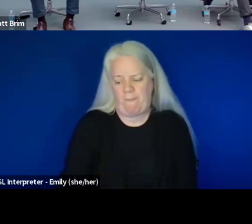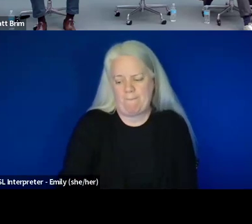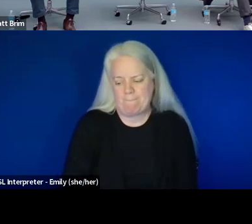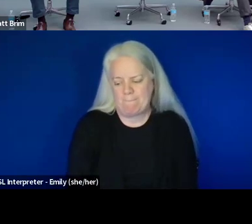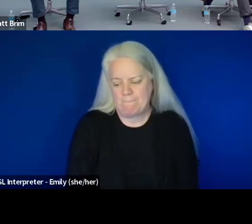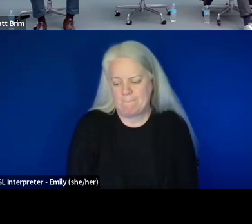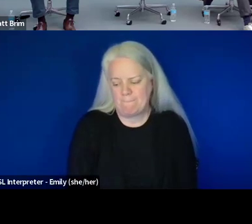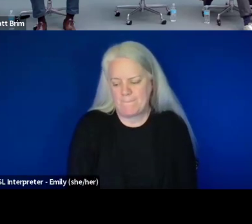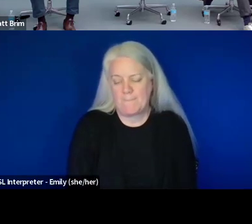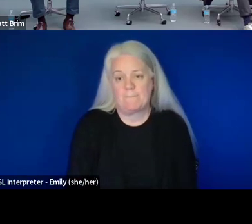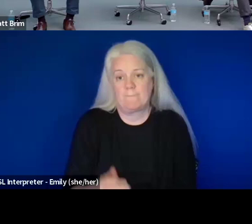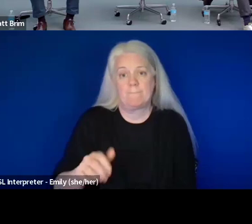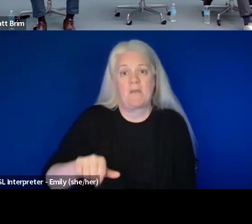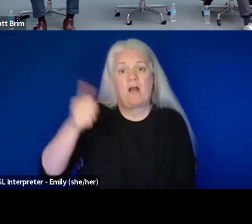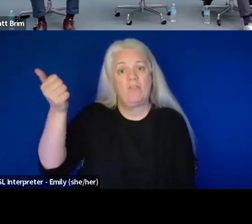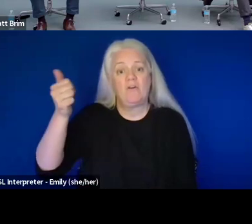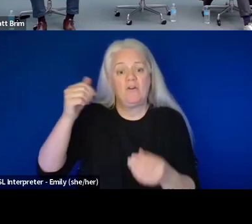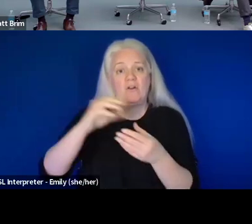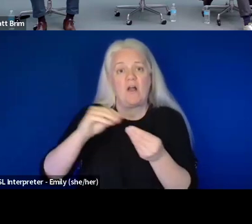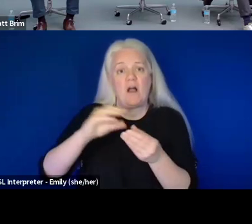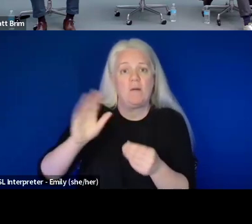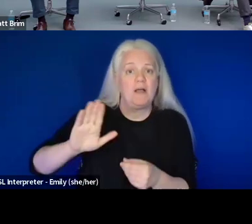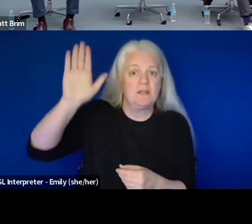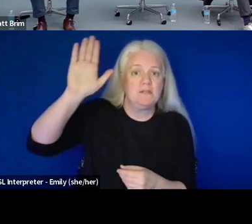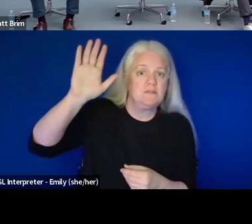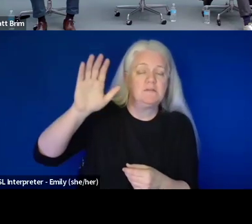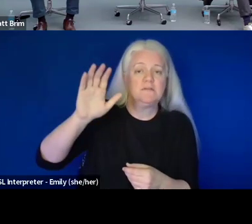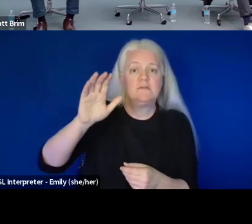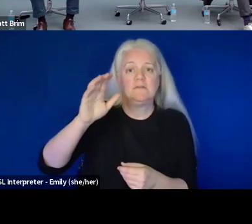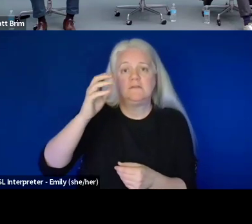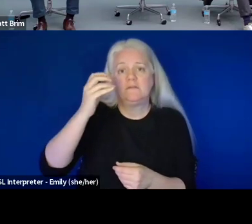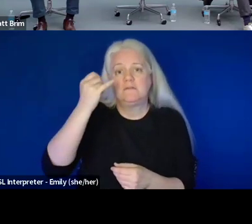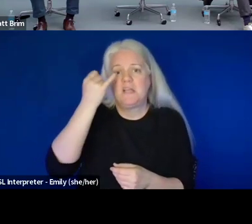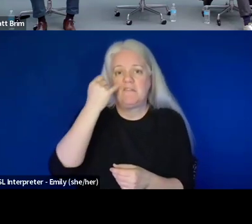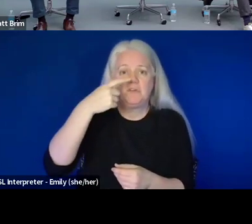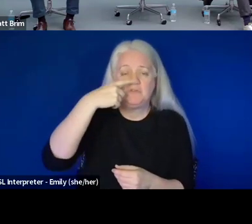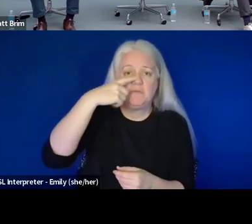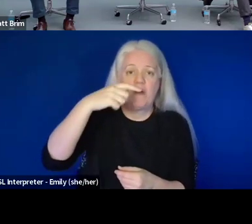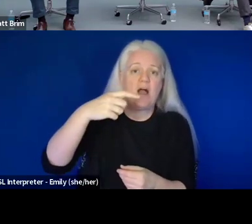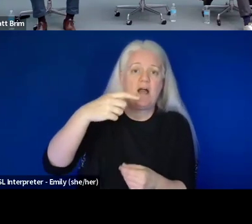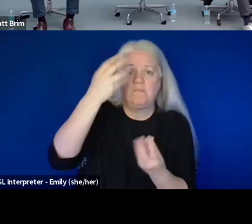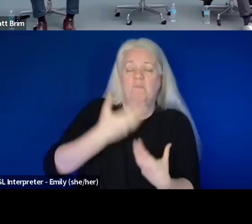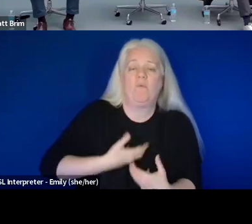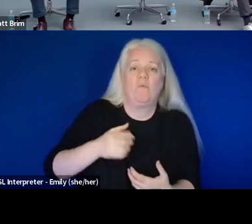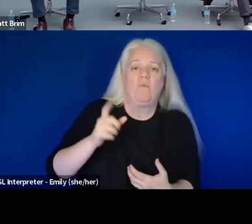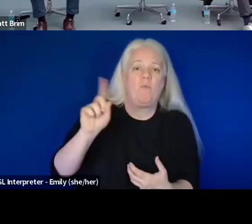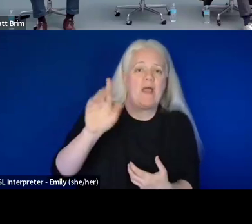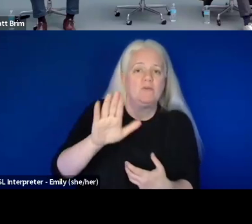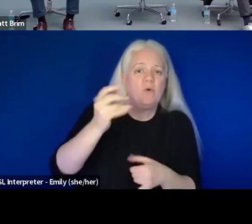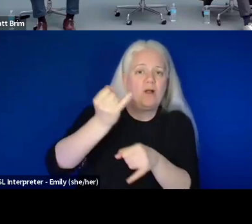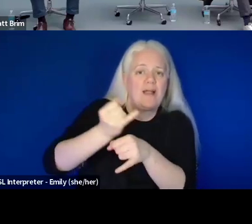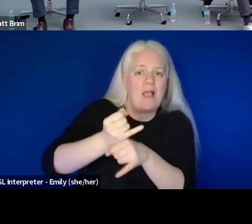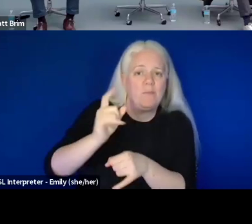Anybody else? Even if it's just helpful if you just share what campus you're at and how whether you've interacted with